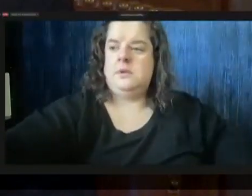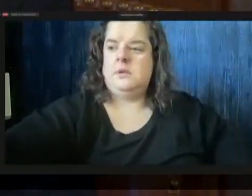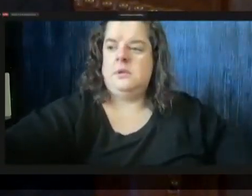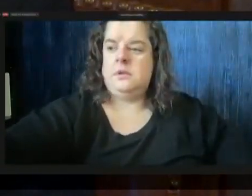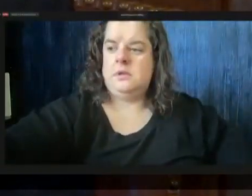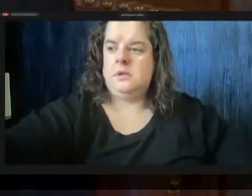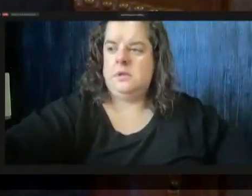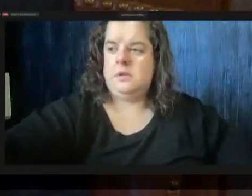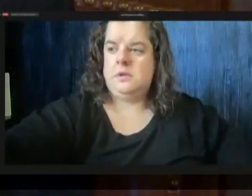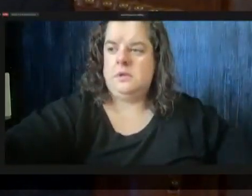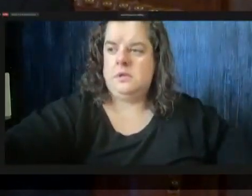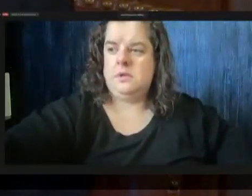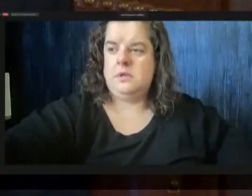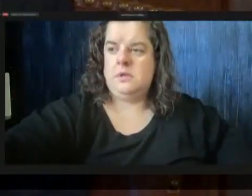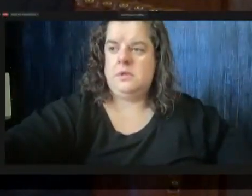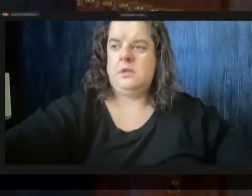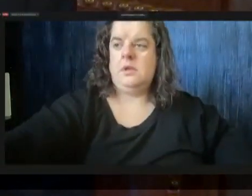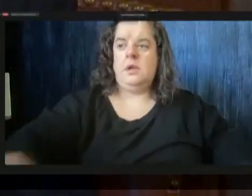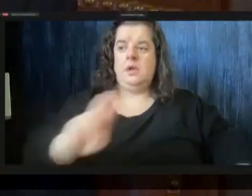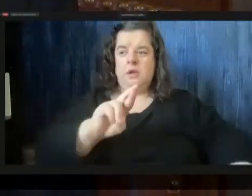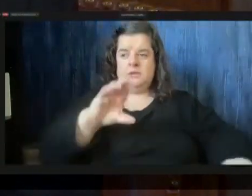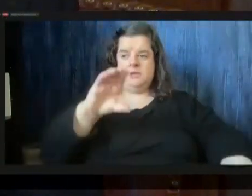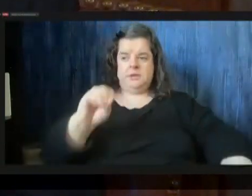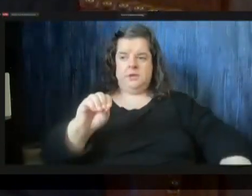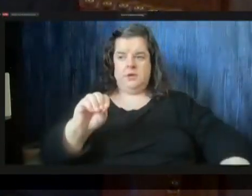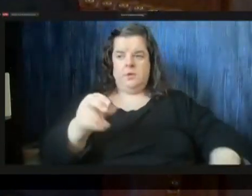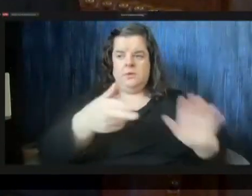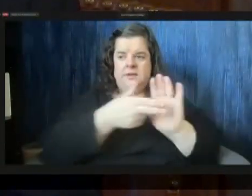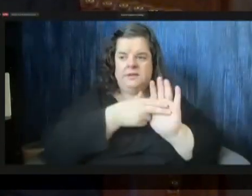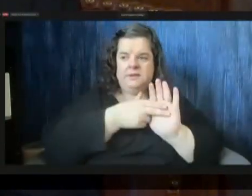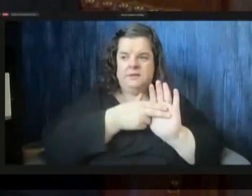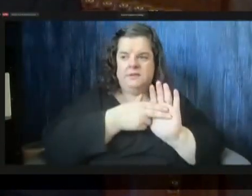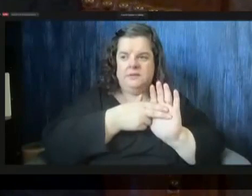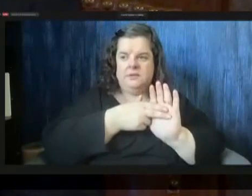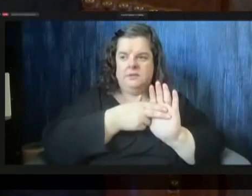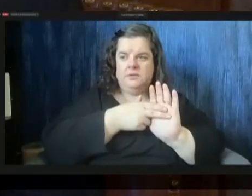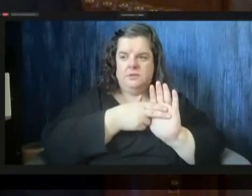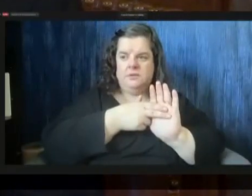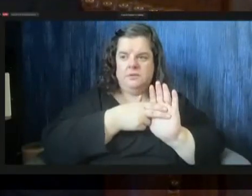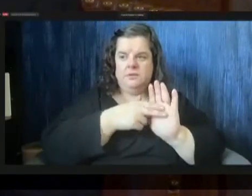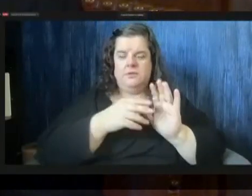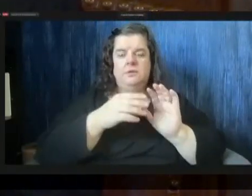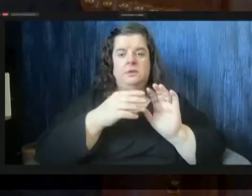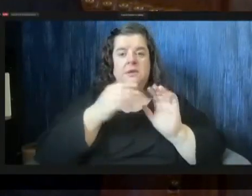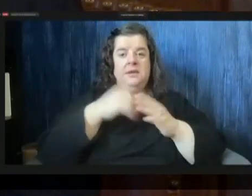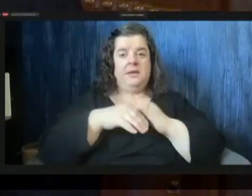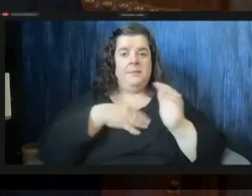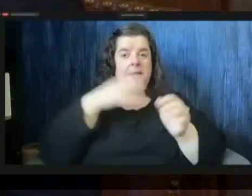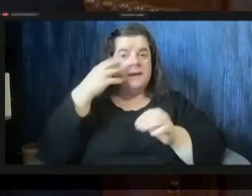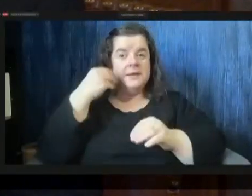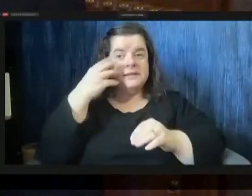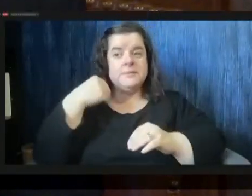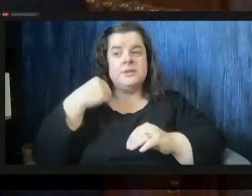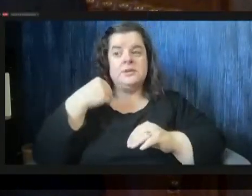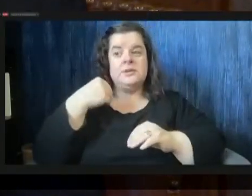the RCO designations, at least so far in my experience, it seems to have sort of